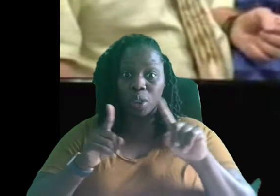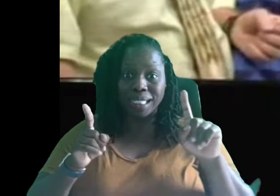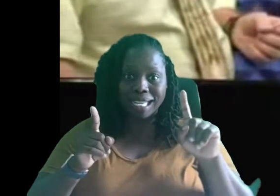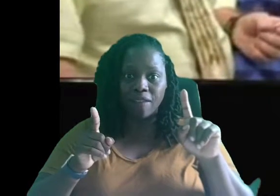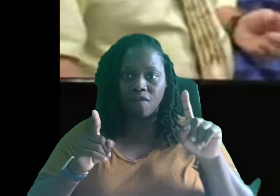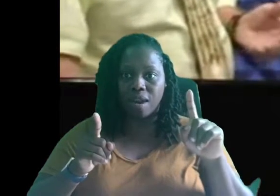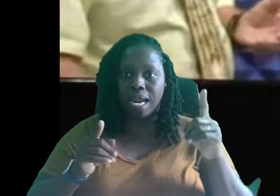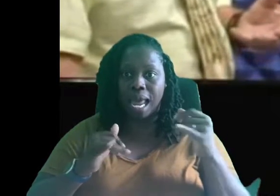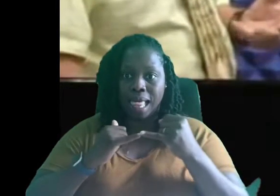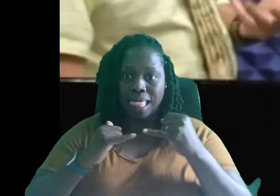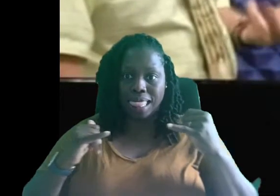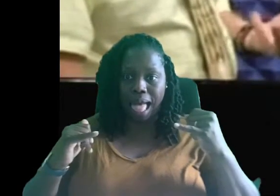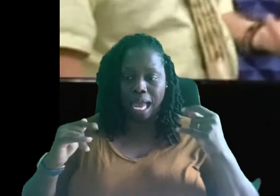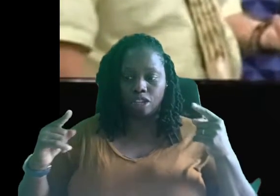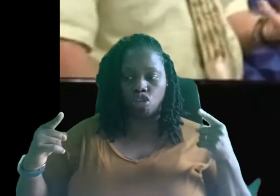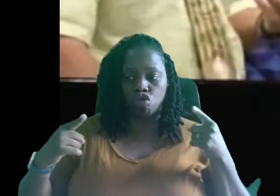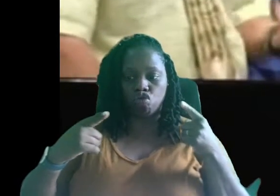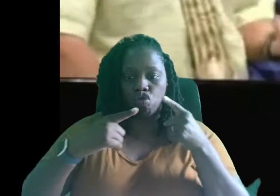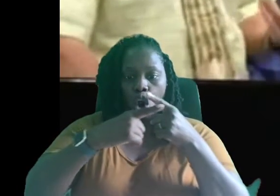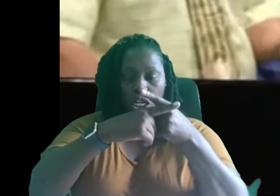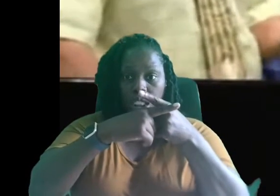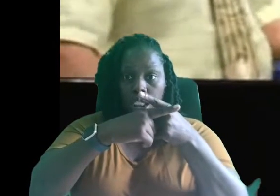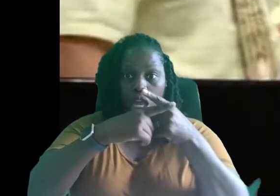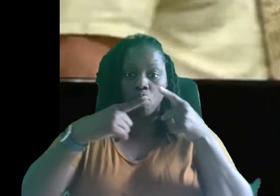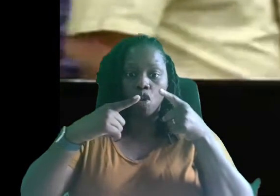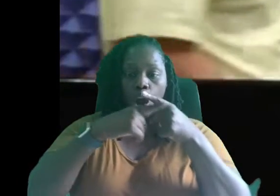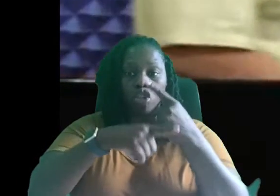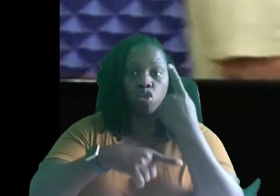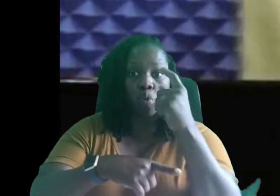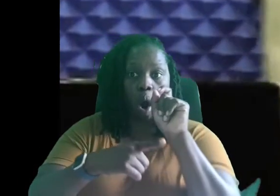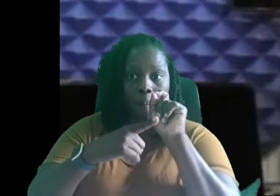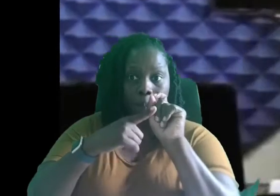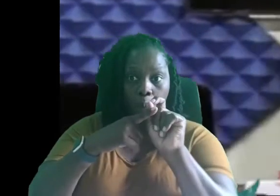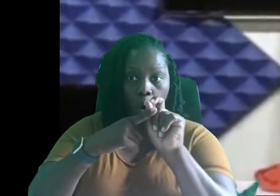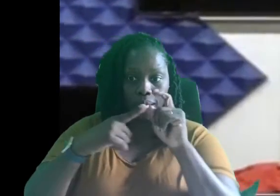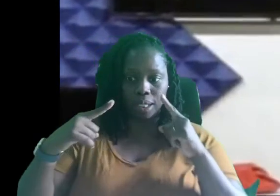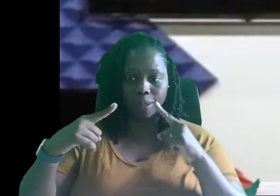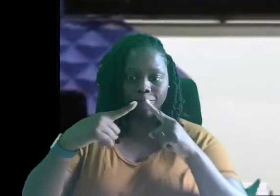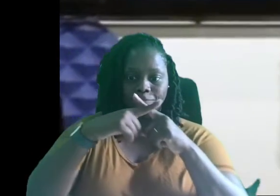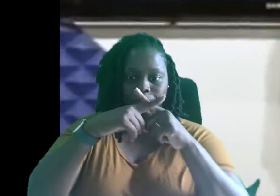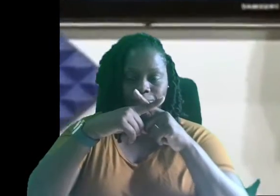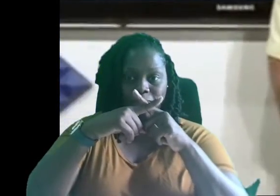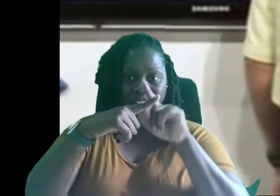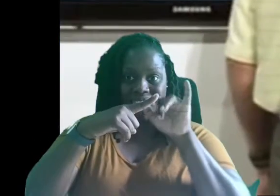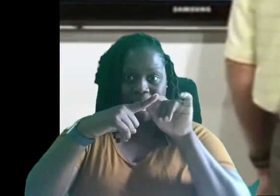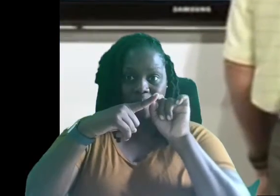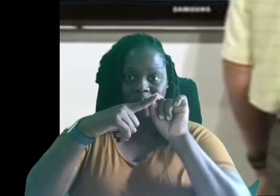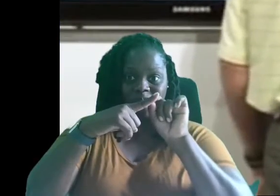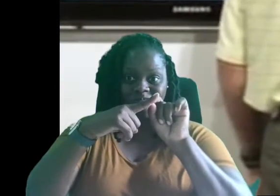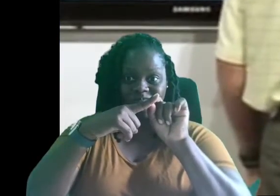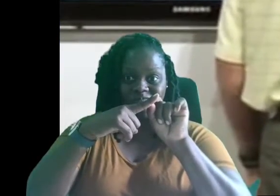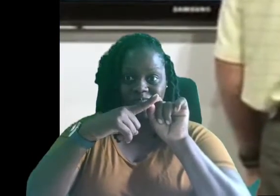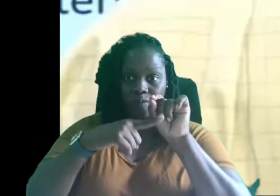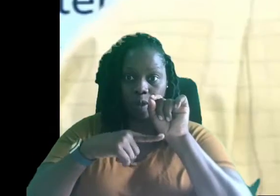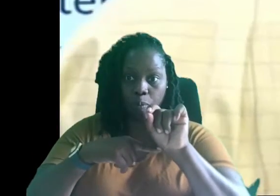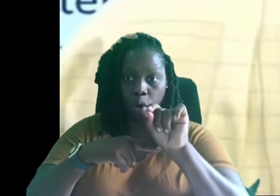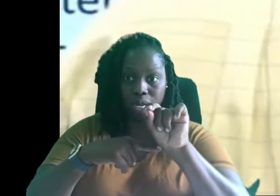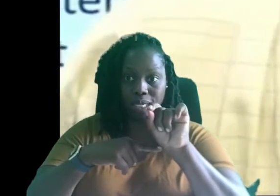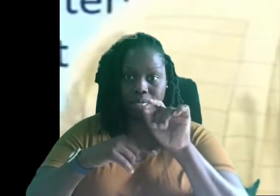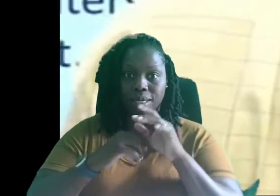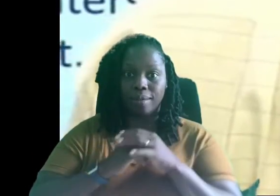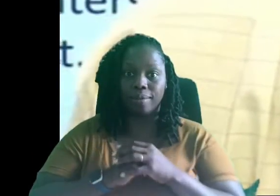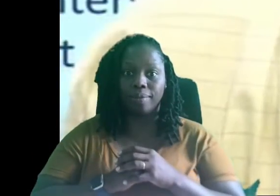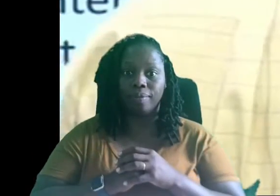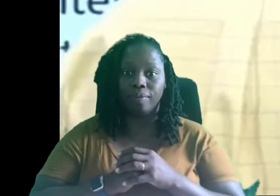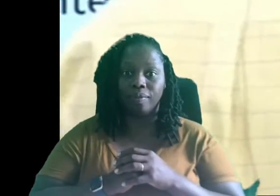lines intersect, they intersect in exactly 1 point. If I have a line like this